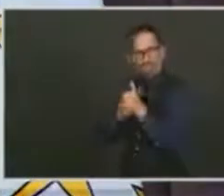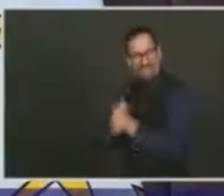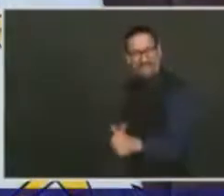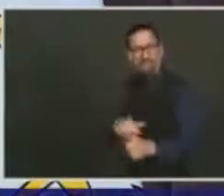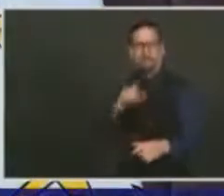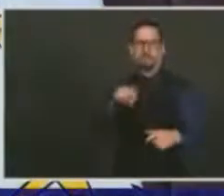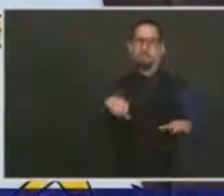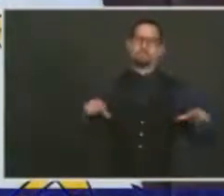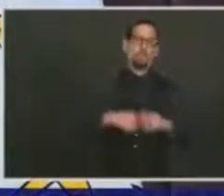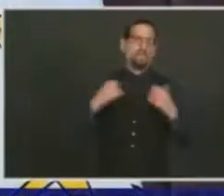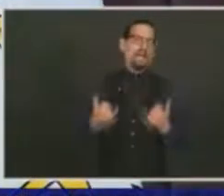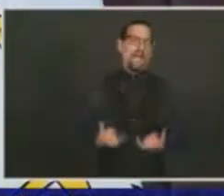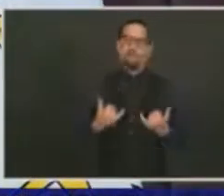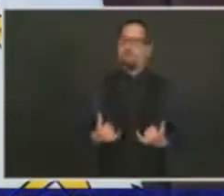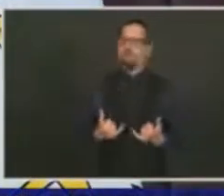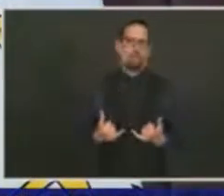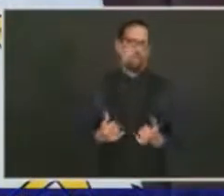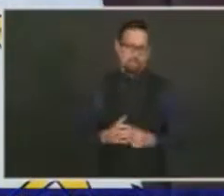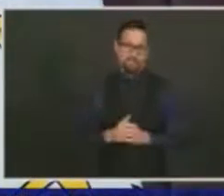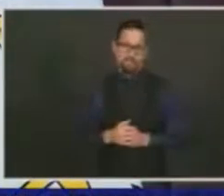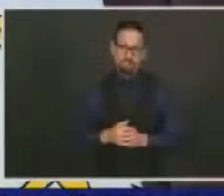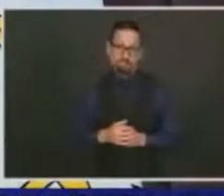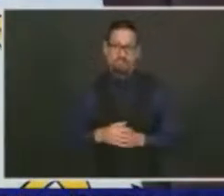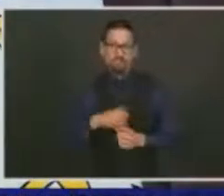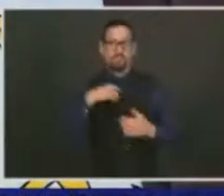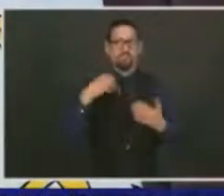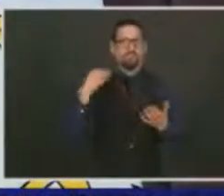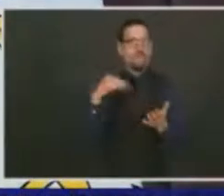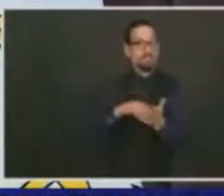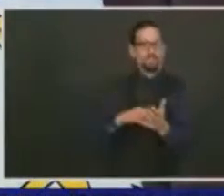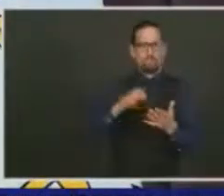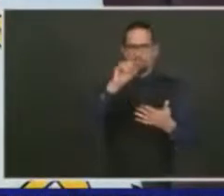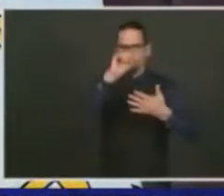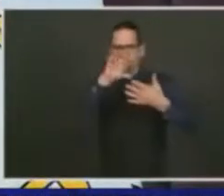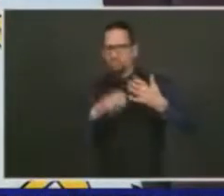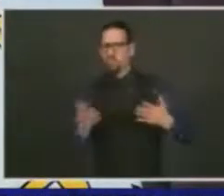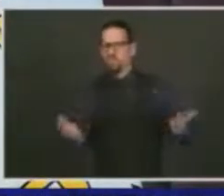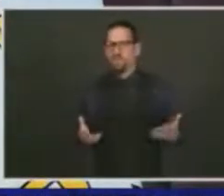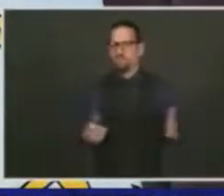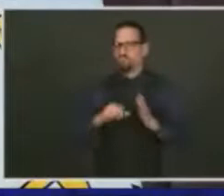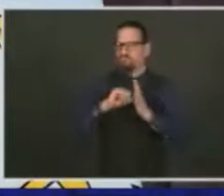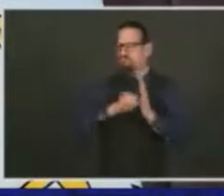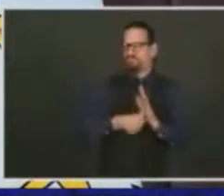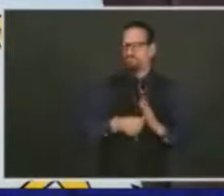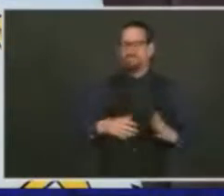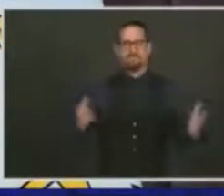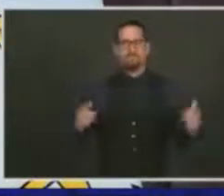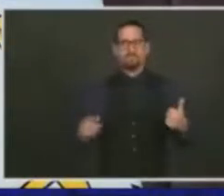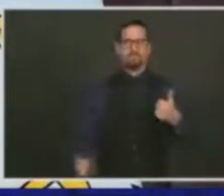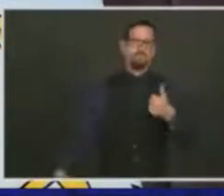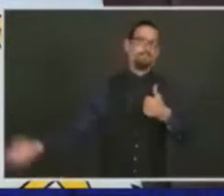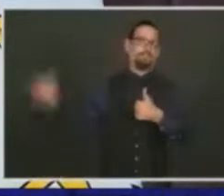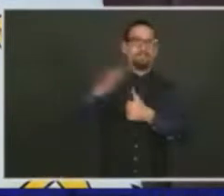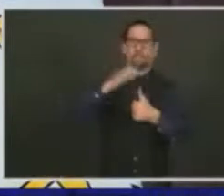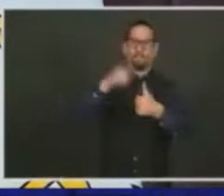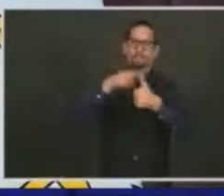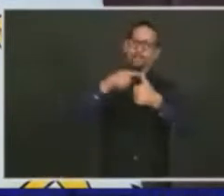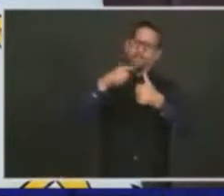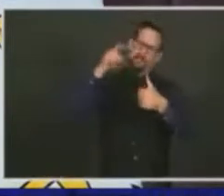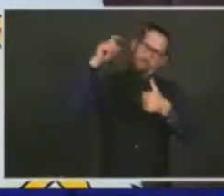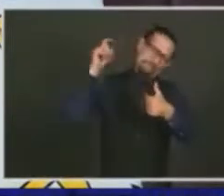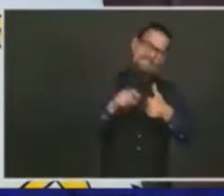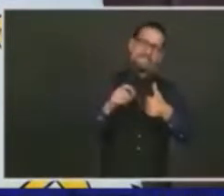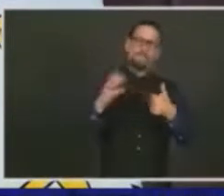want to reiterate them so that they are clear. Your number one message is to wear your mask whenever you're